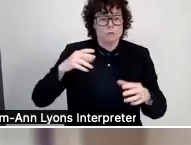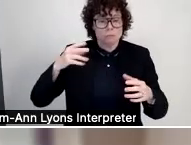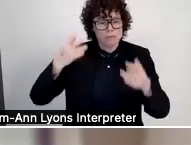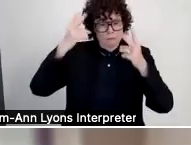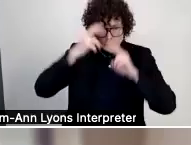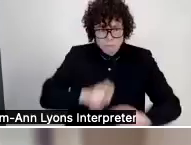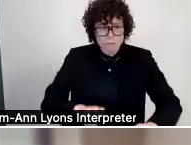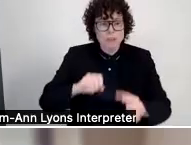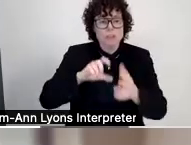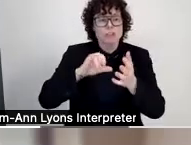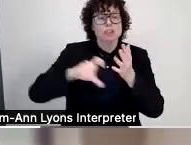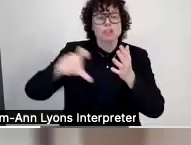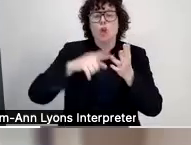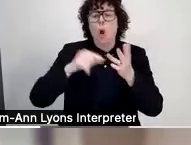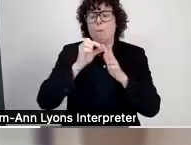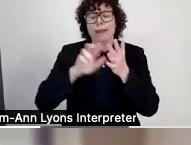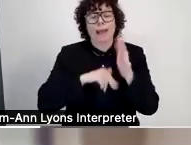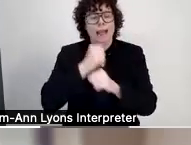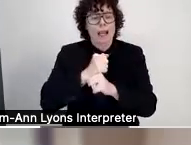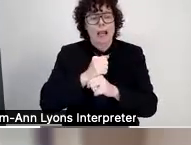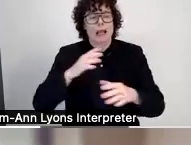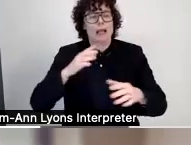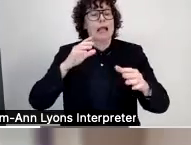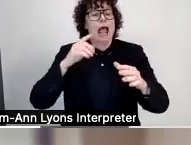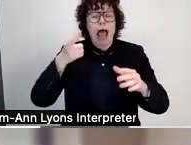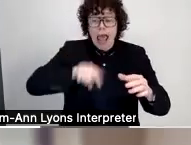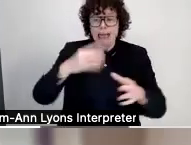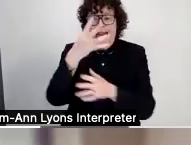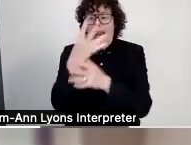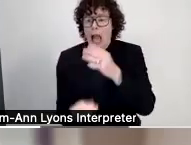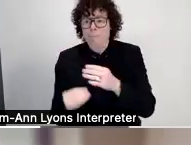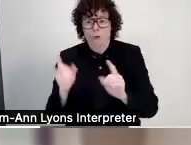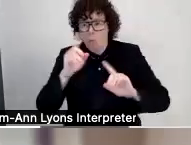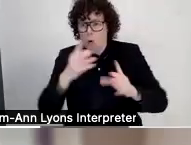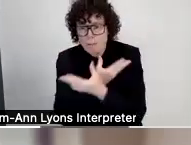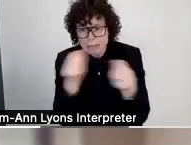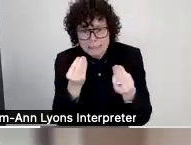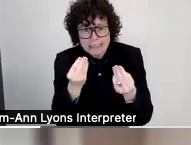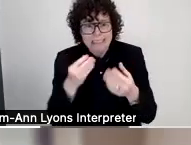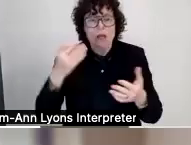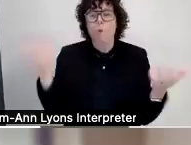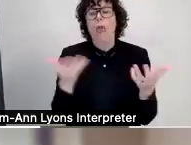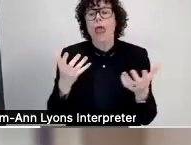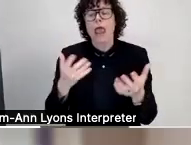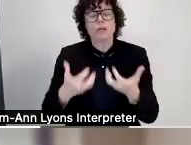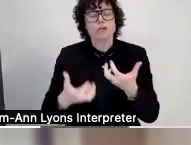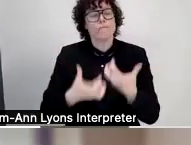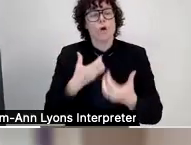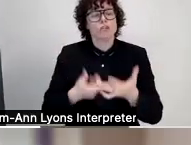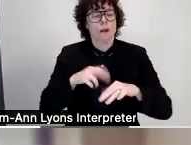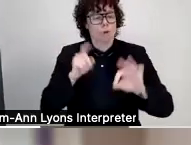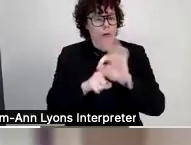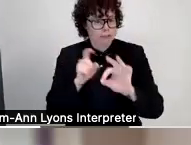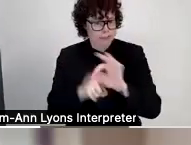the University of Queensland. The scoping and gap analysis looked at what university courses in Australia have content